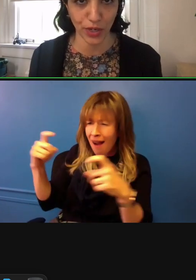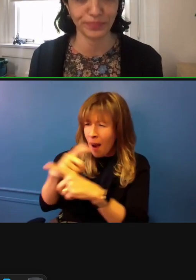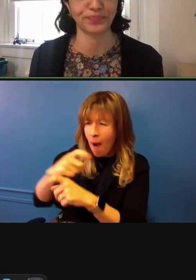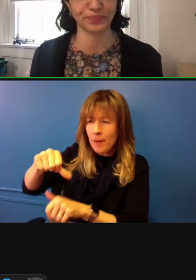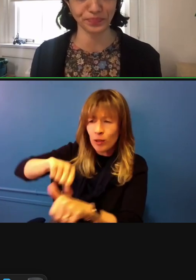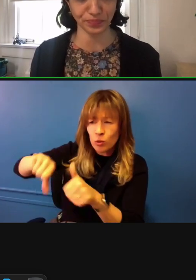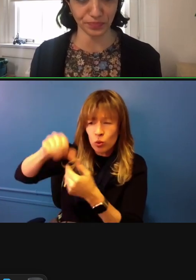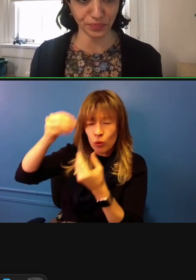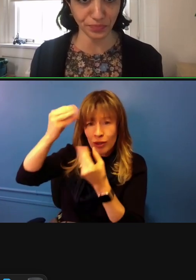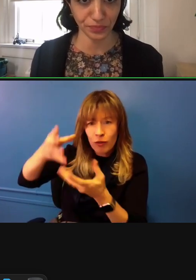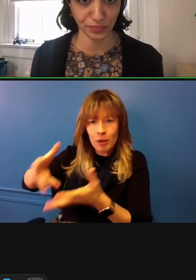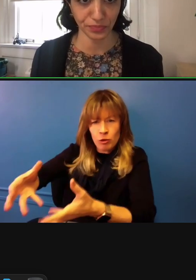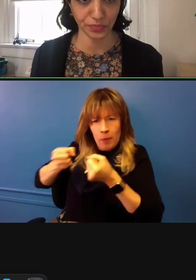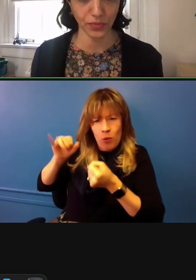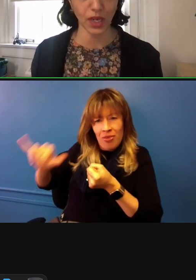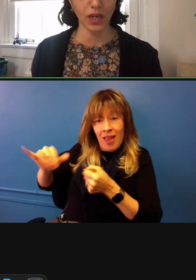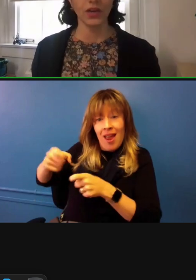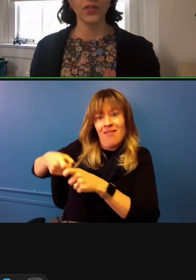visual input.